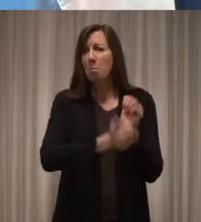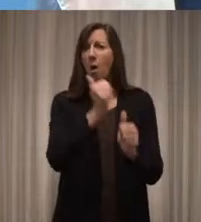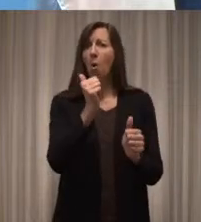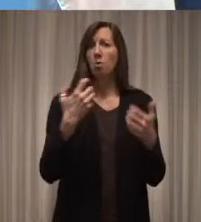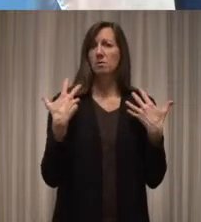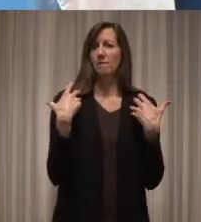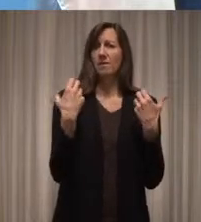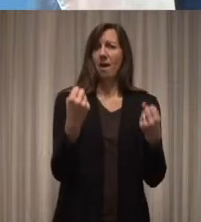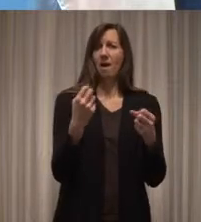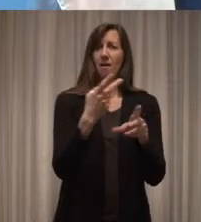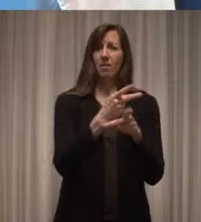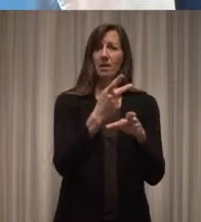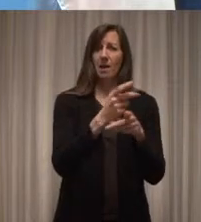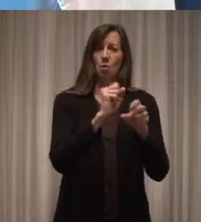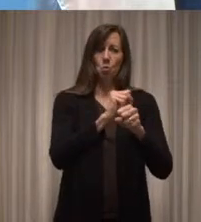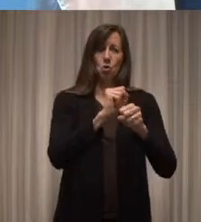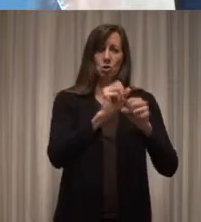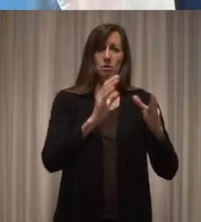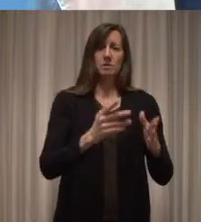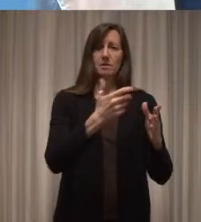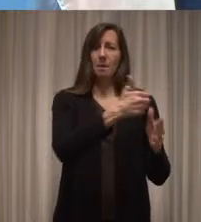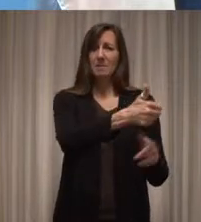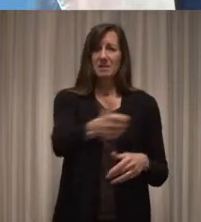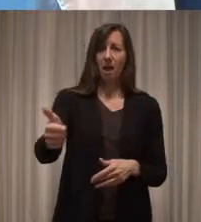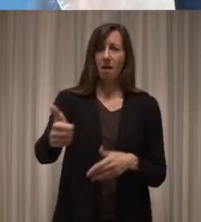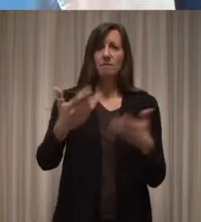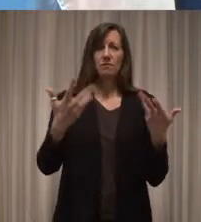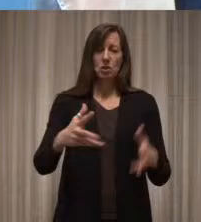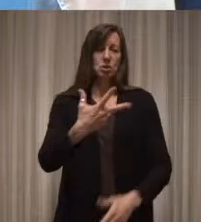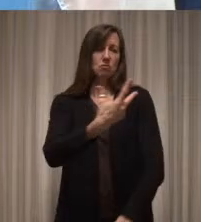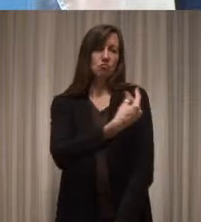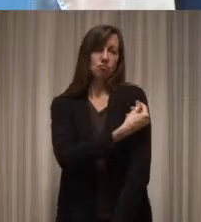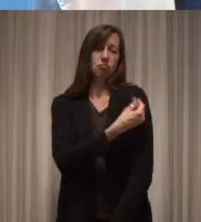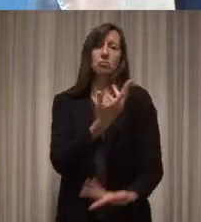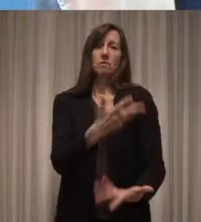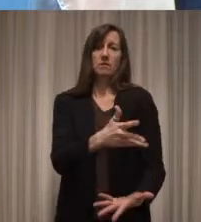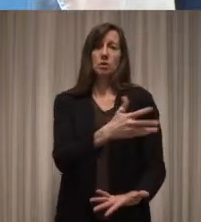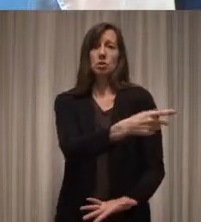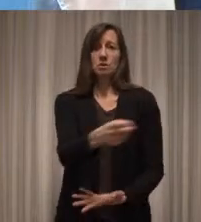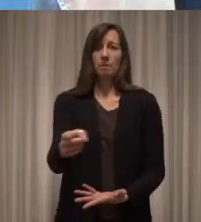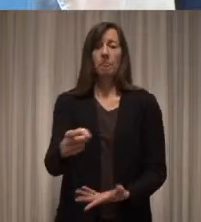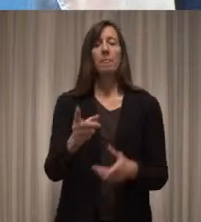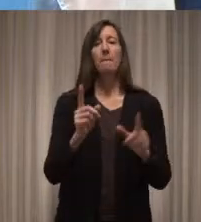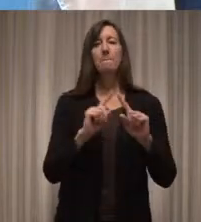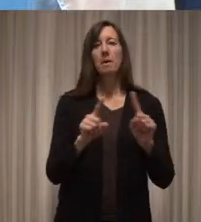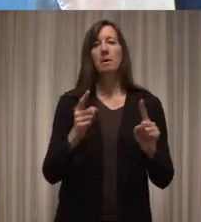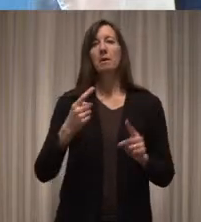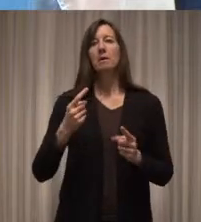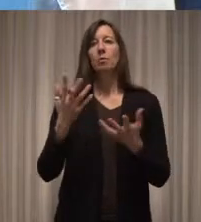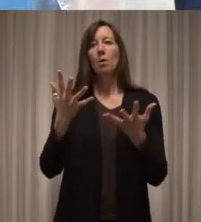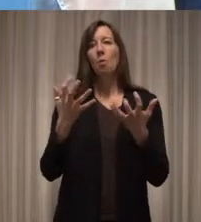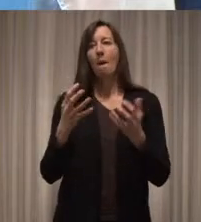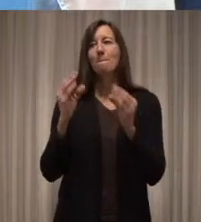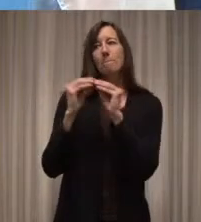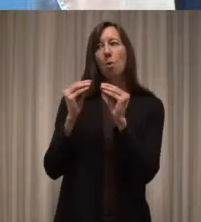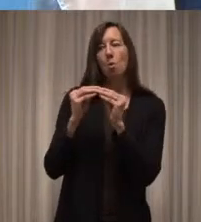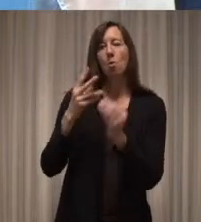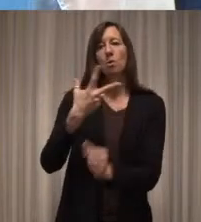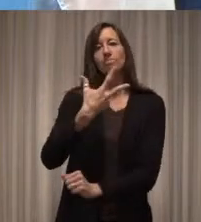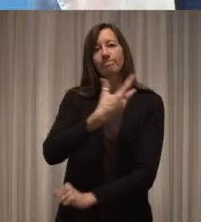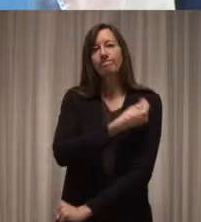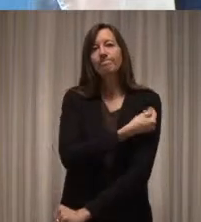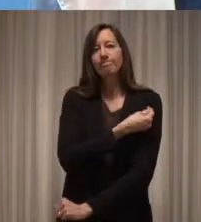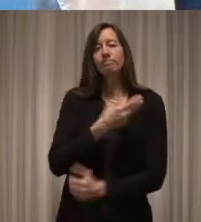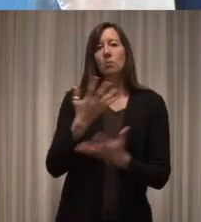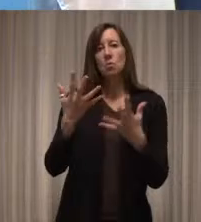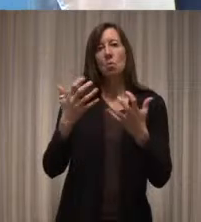to week is obviously the opposite direction of what we want, and we're pushing very hard with the state, and they're pushing with the federal